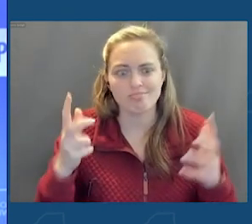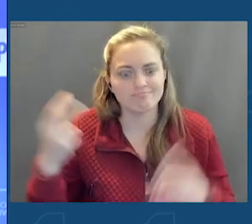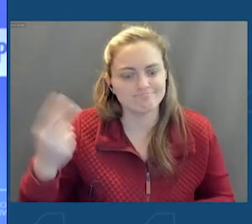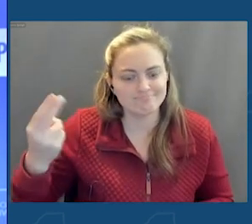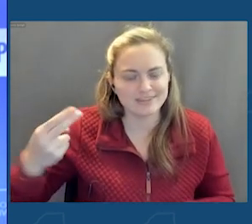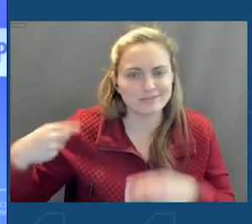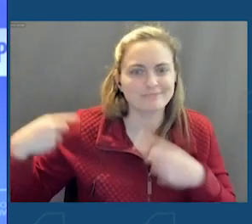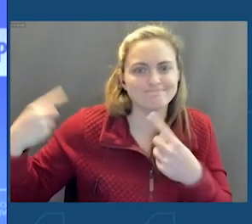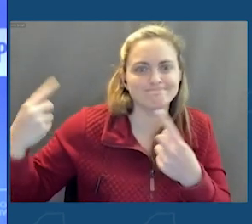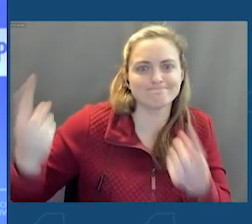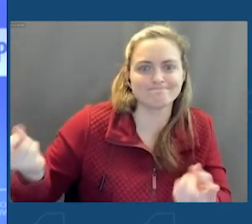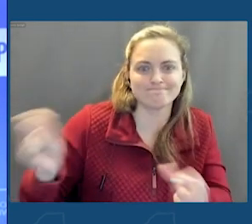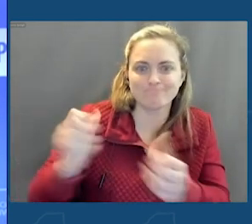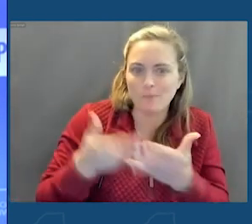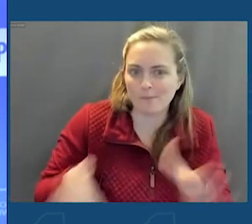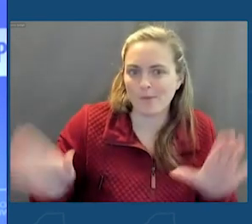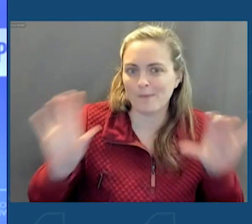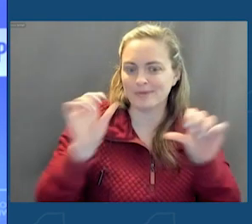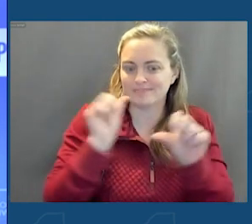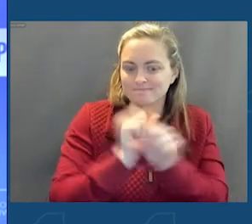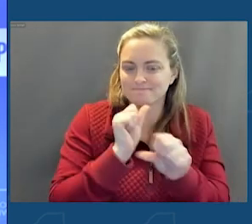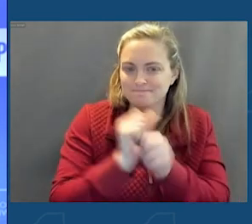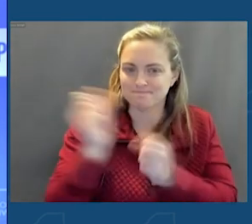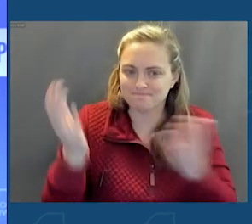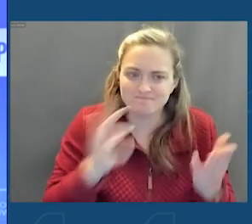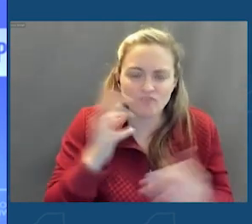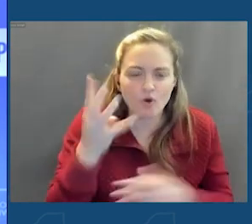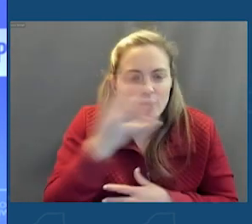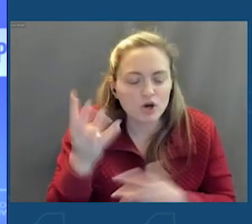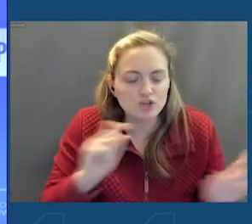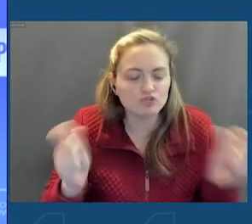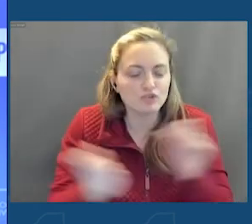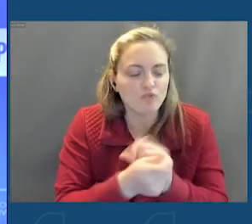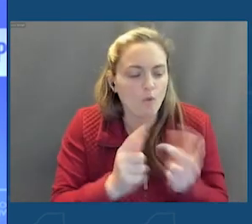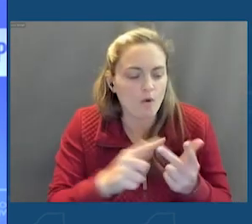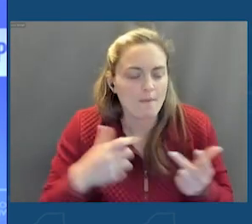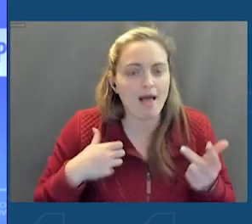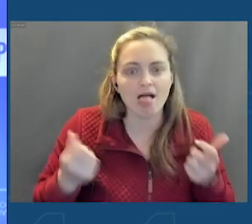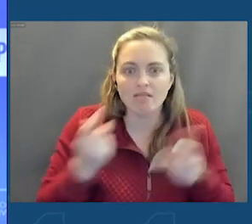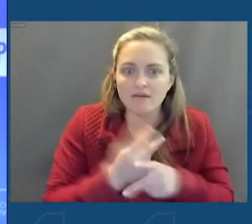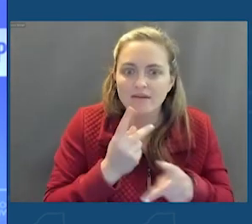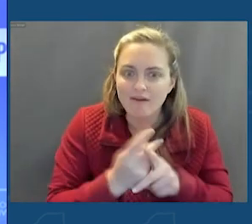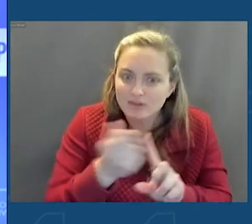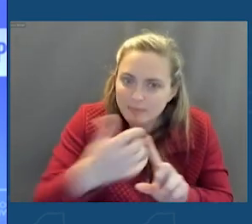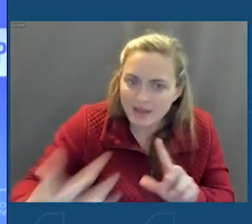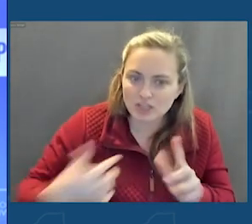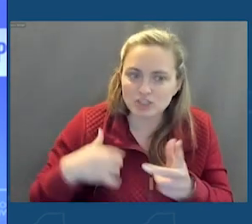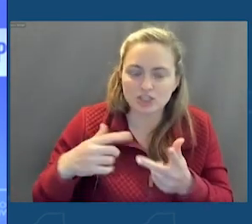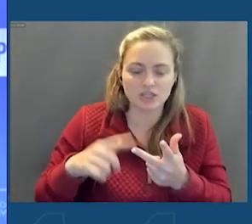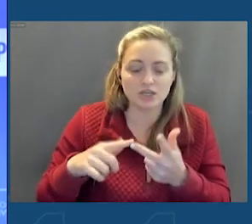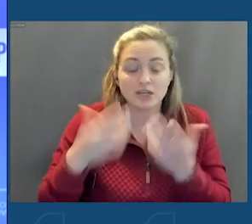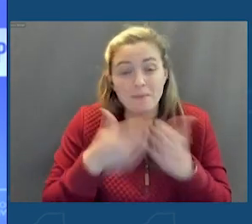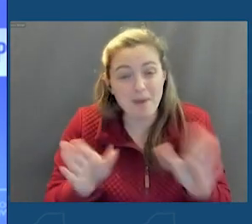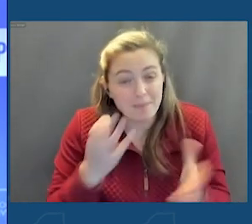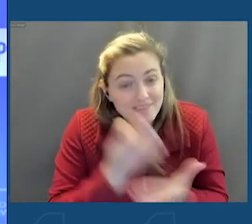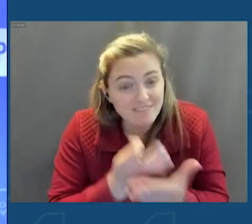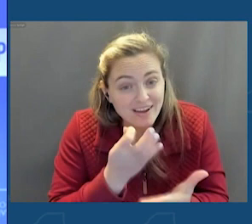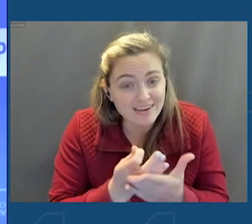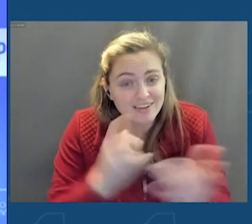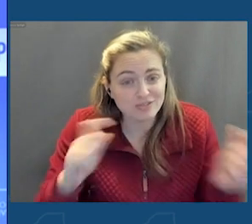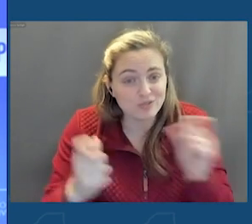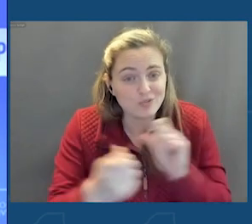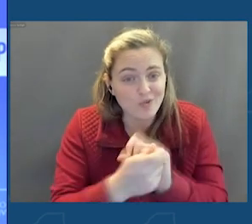doing extraordinary work on the front lines of immigration reform and healthcare expansion and even public finance reform of